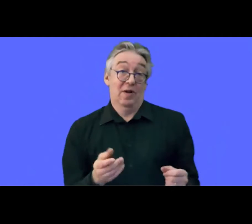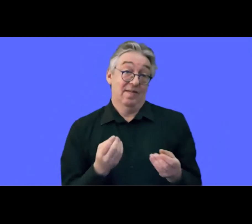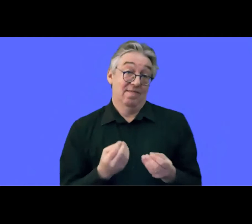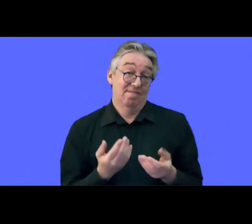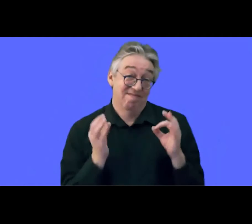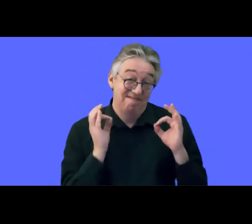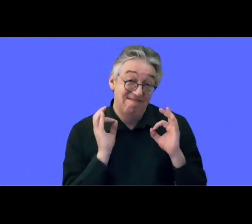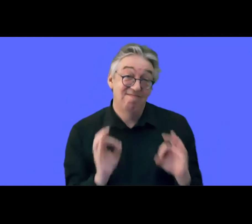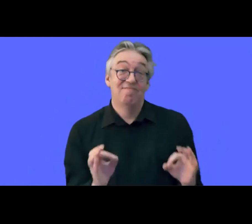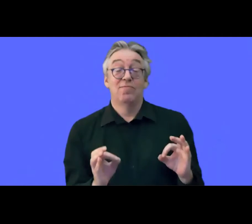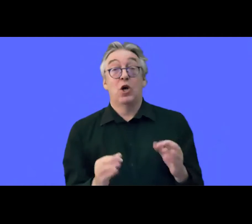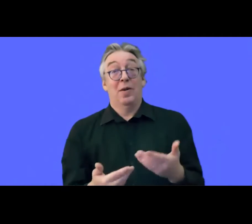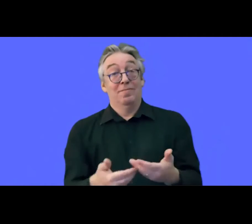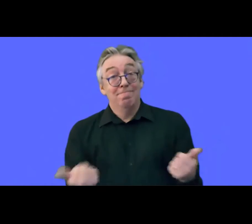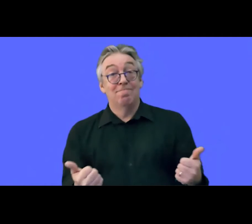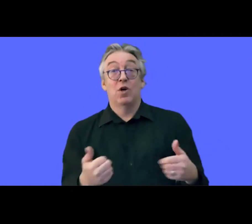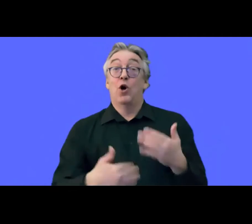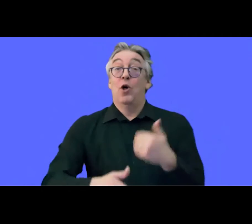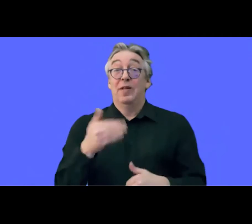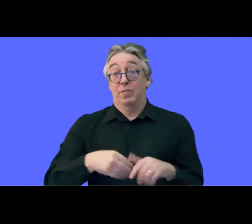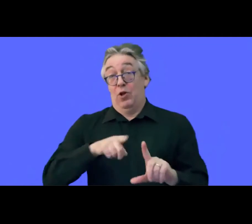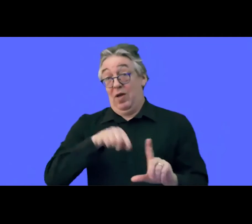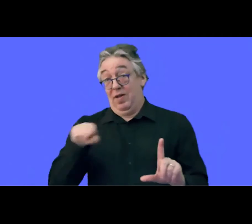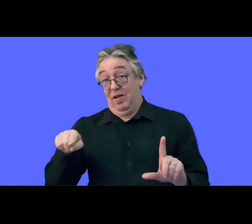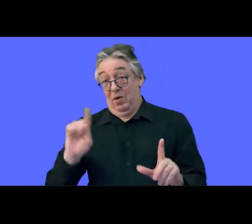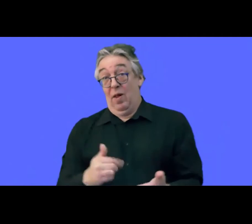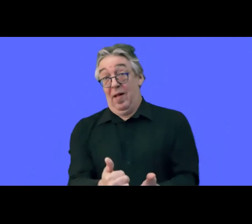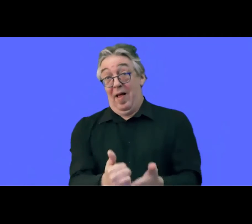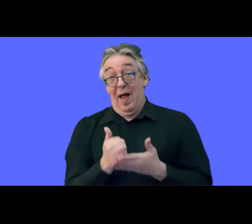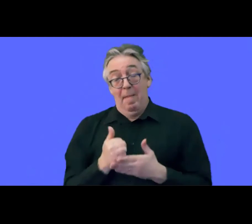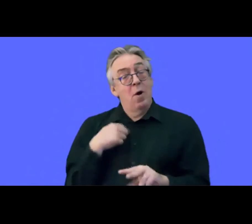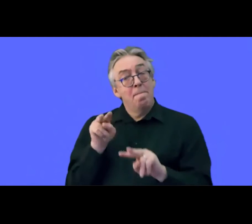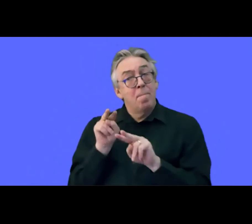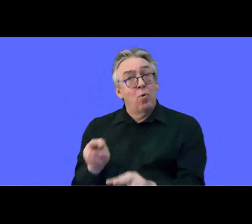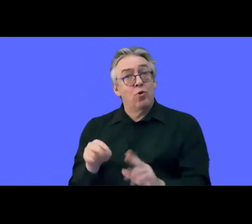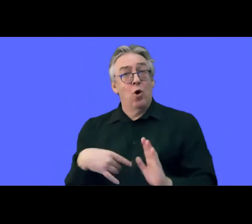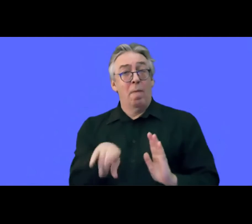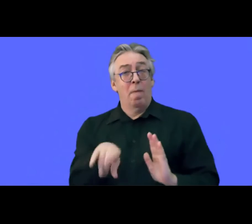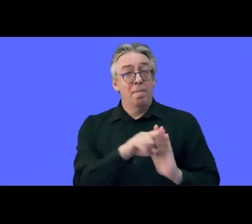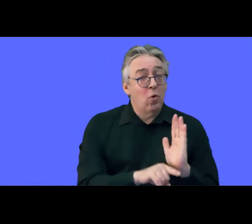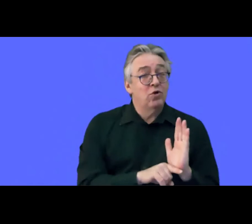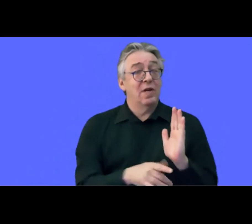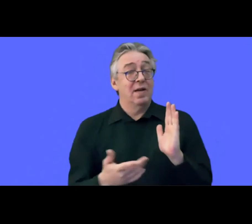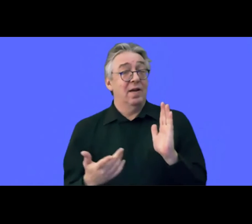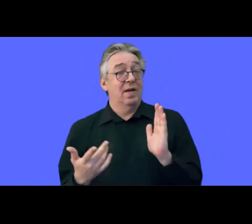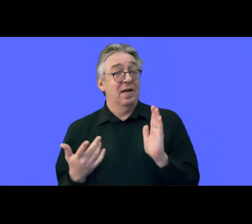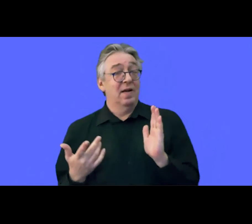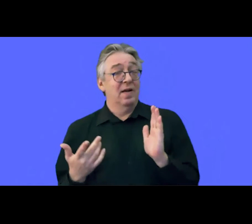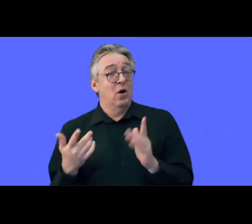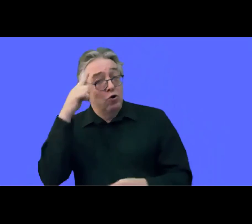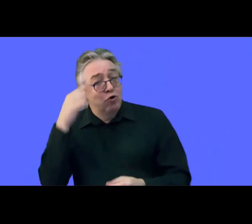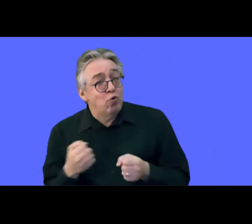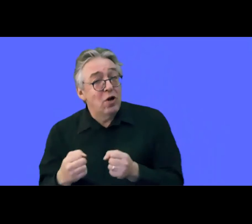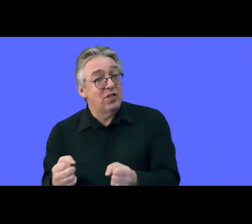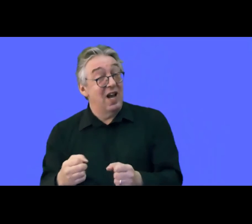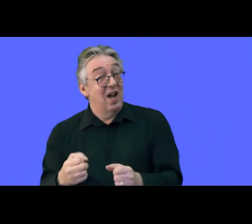situational understanding of disability, monitor and implement inclusive strategies and policies relating to employment. And we know that there is